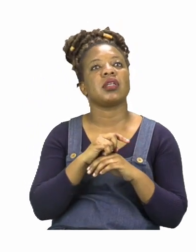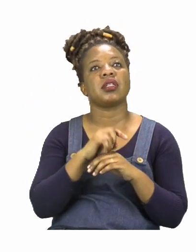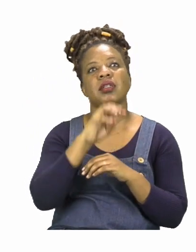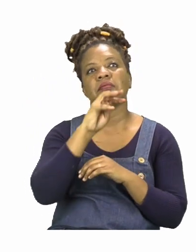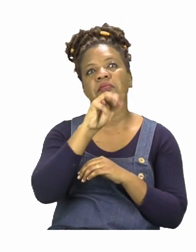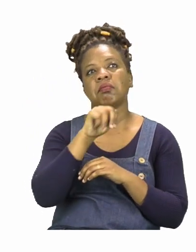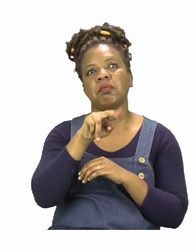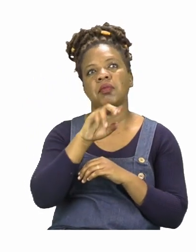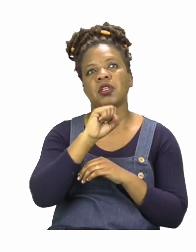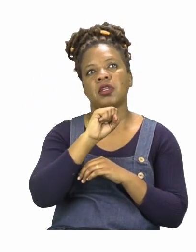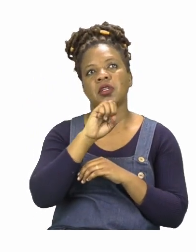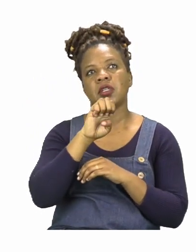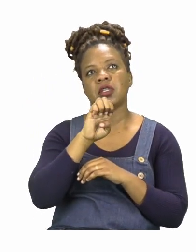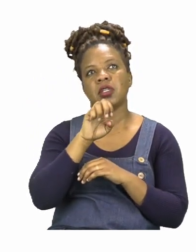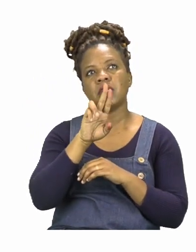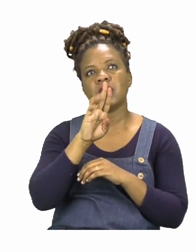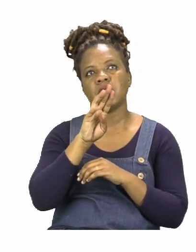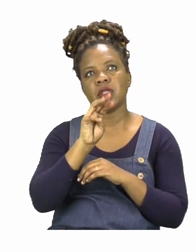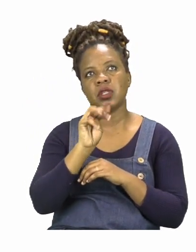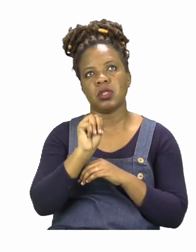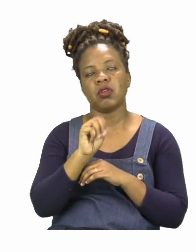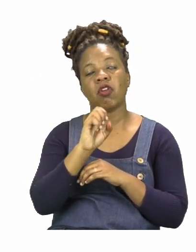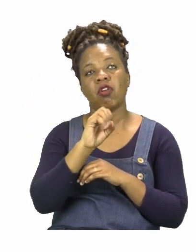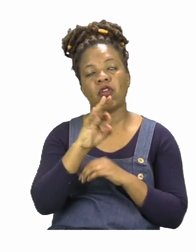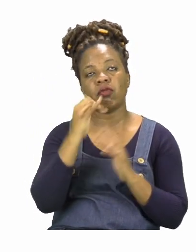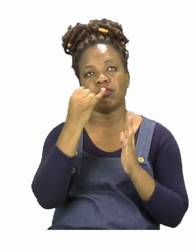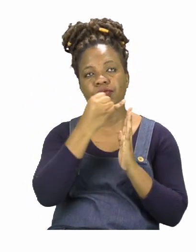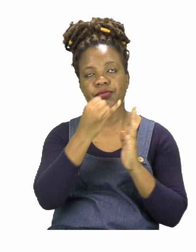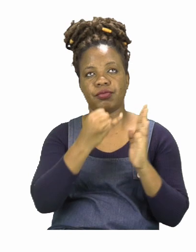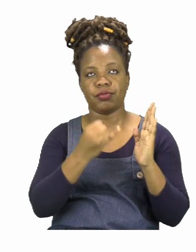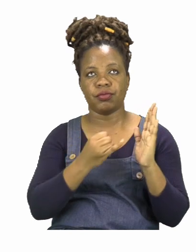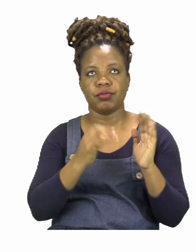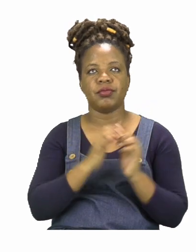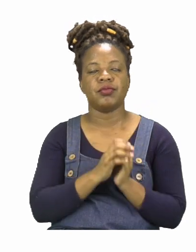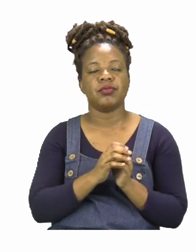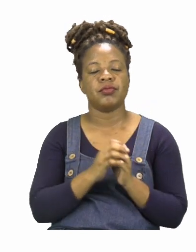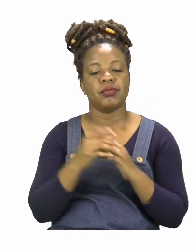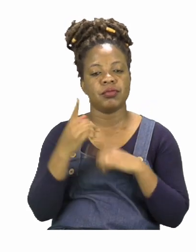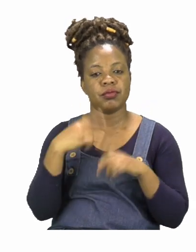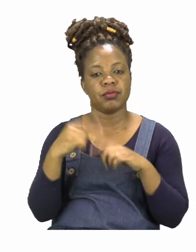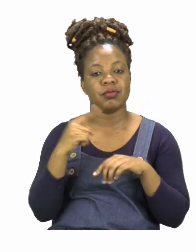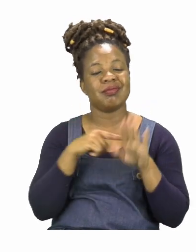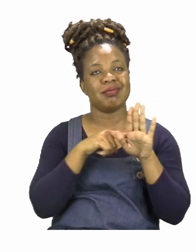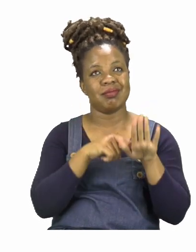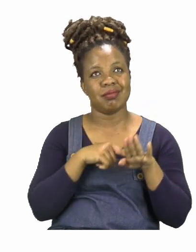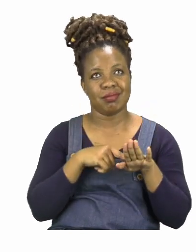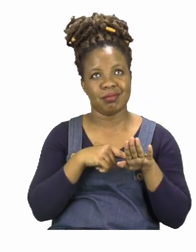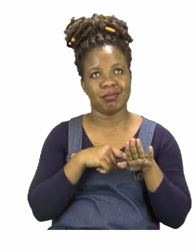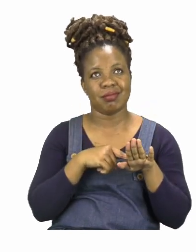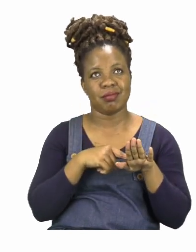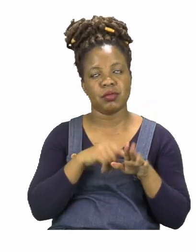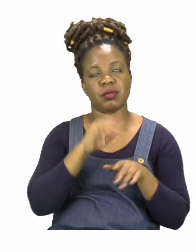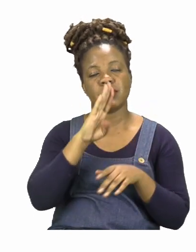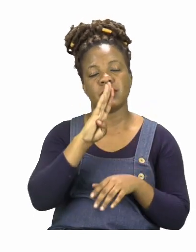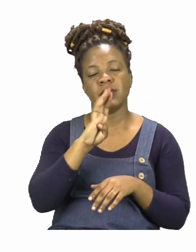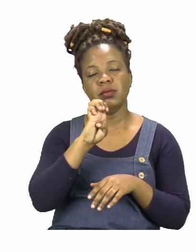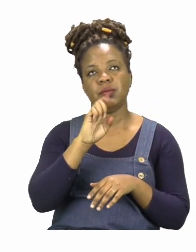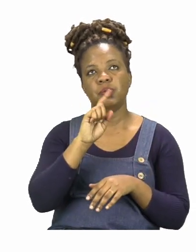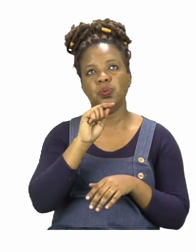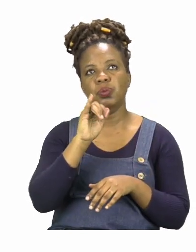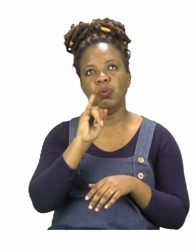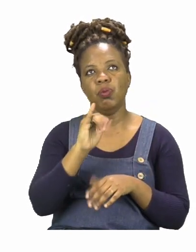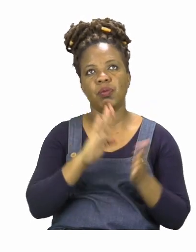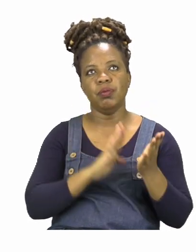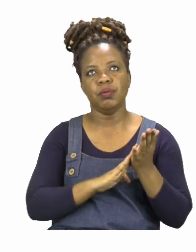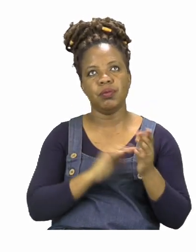the day at the Museum of Art. Now we're going to try and use the 3